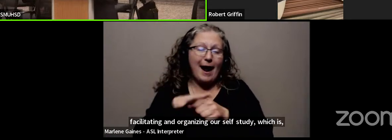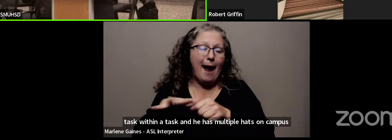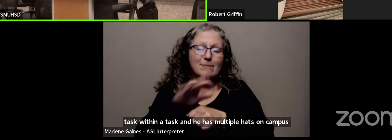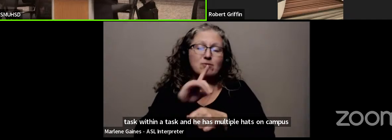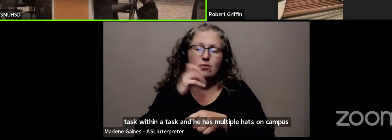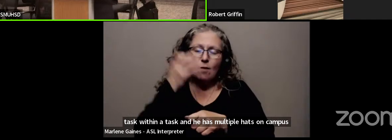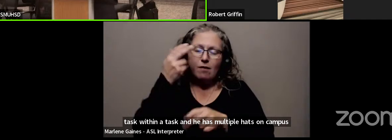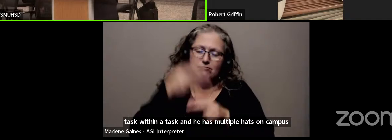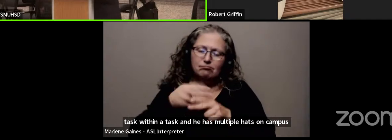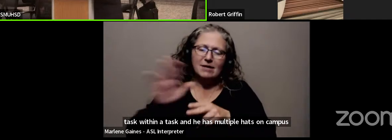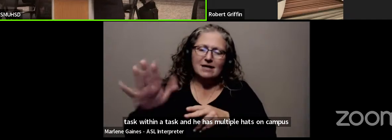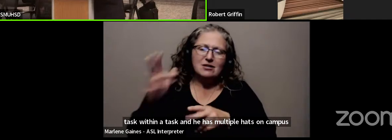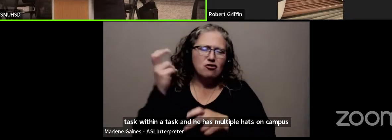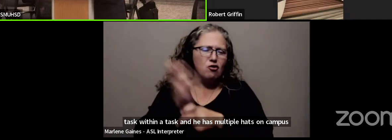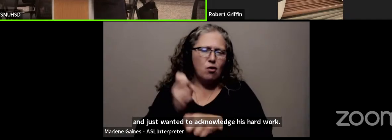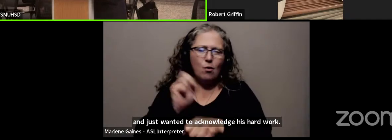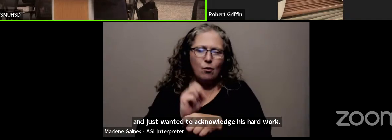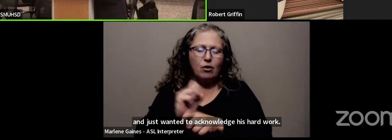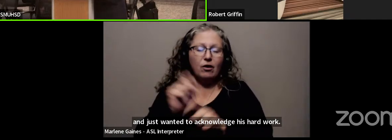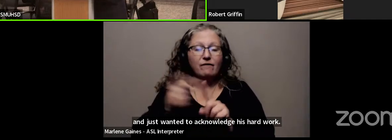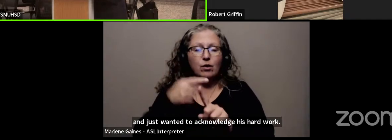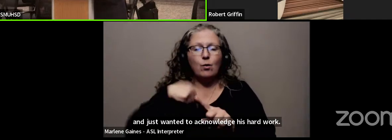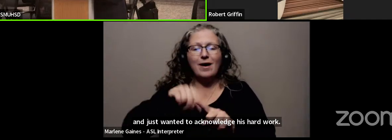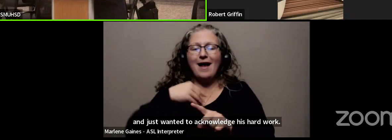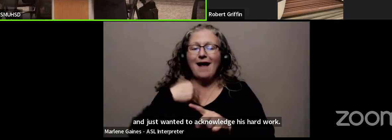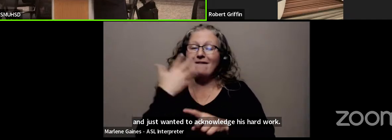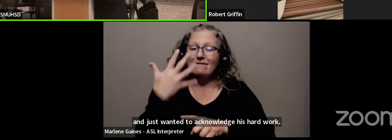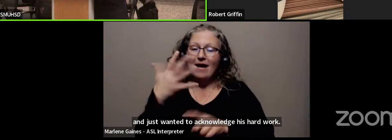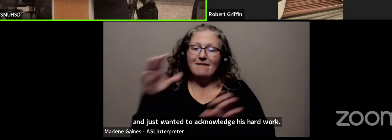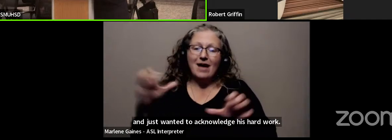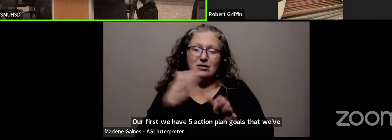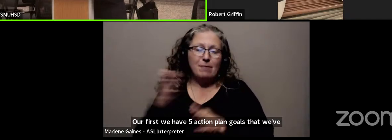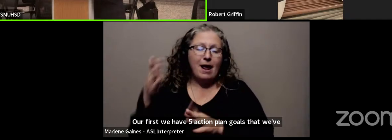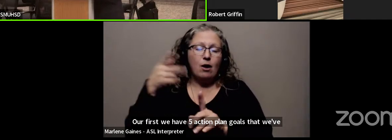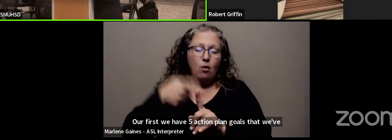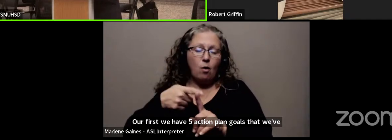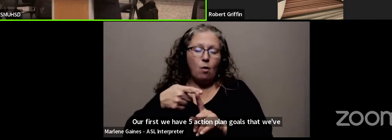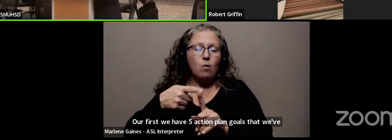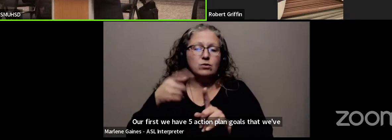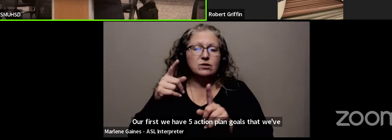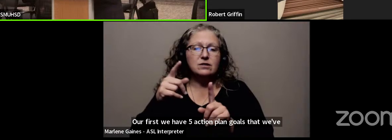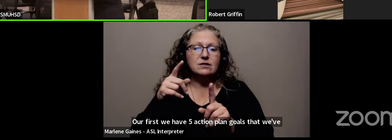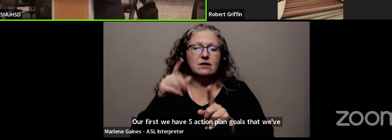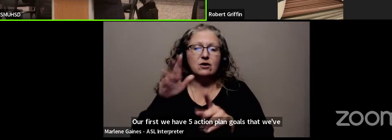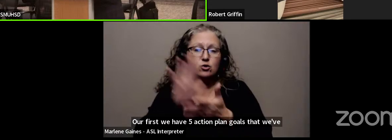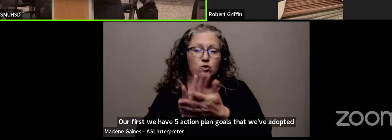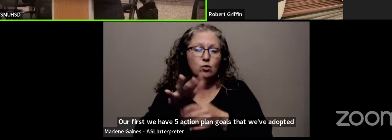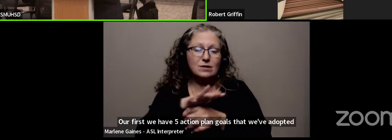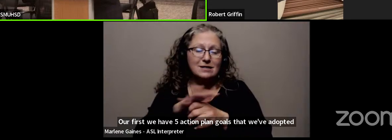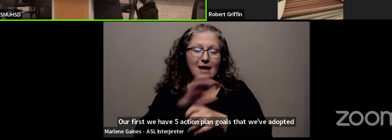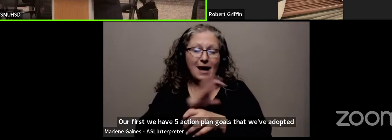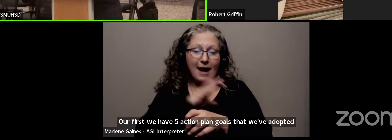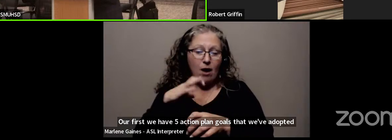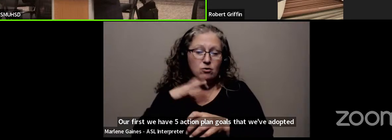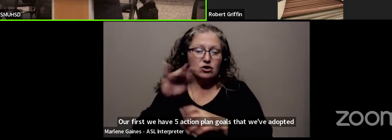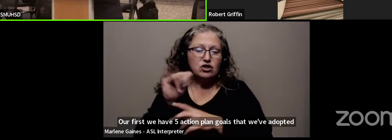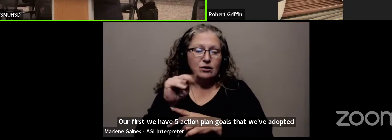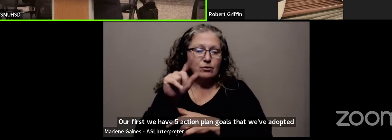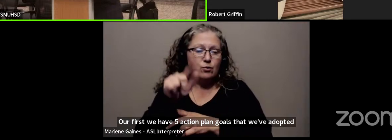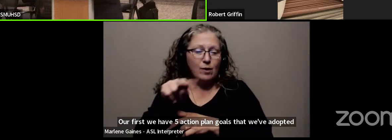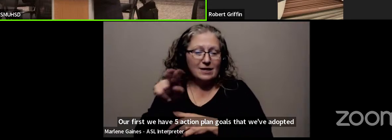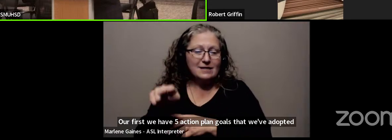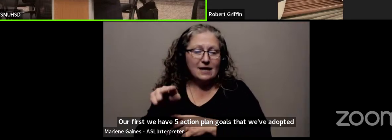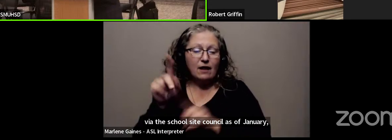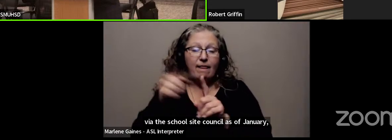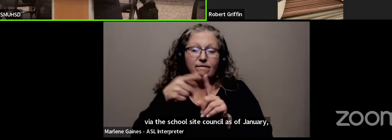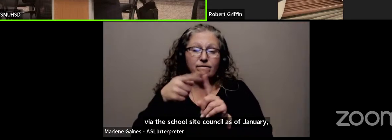work. We have 5 action plan goals that we've adopted via the school site council as of January 22nd. The